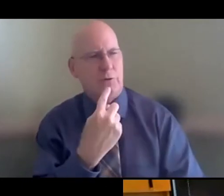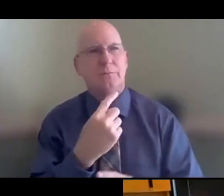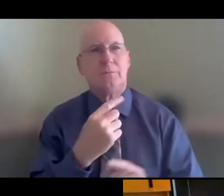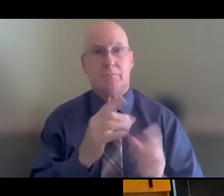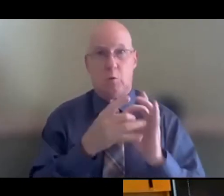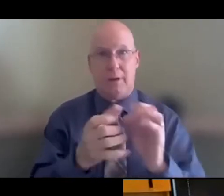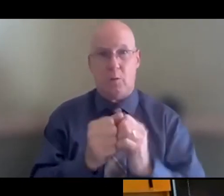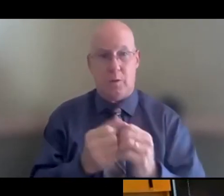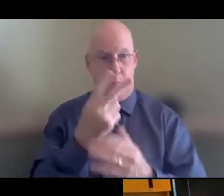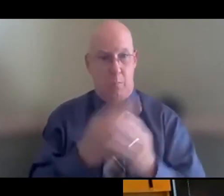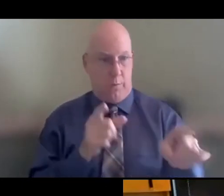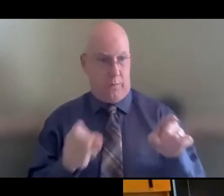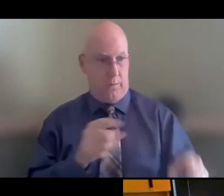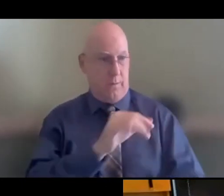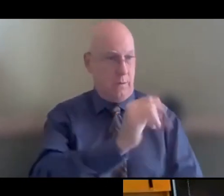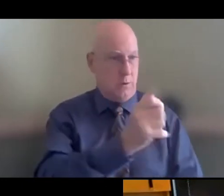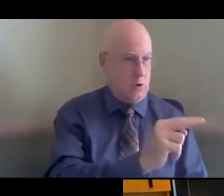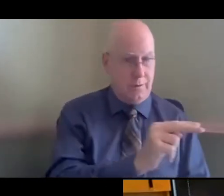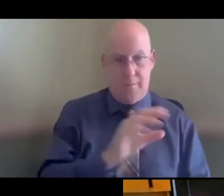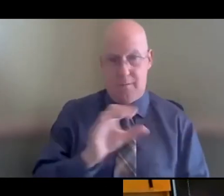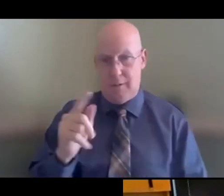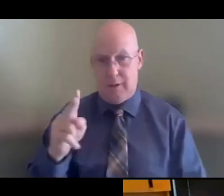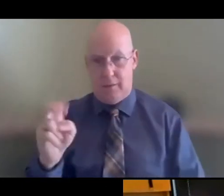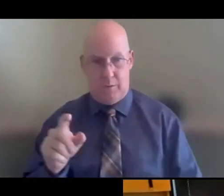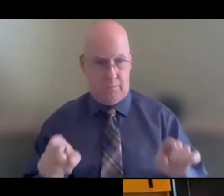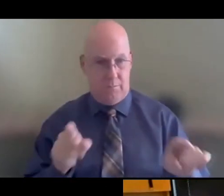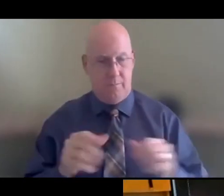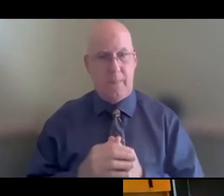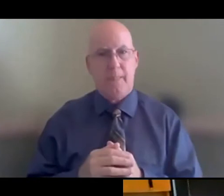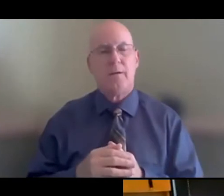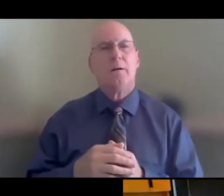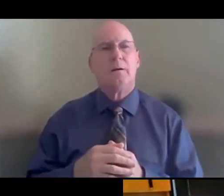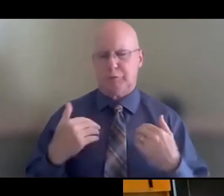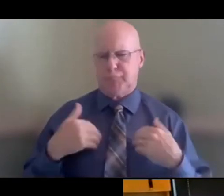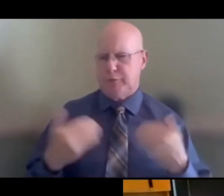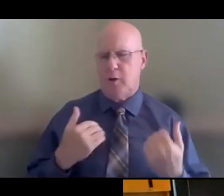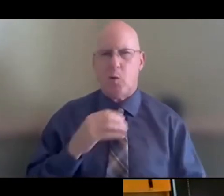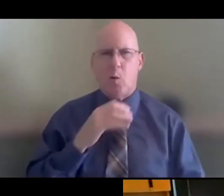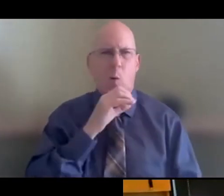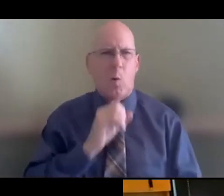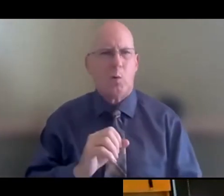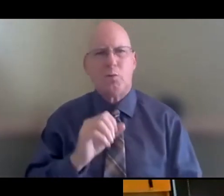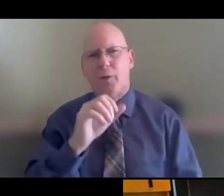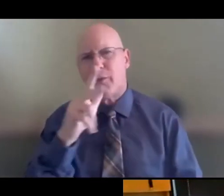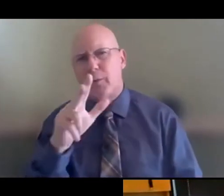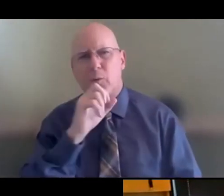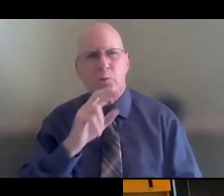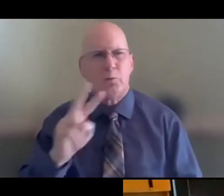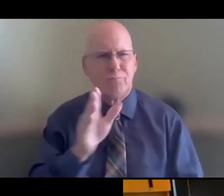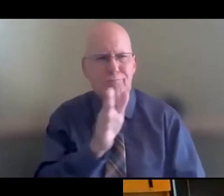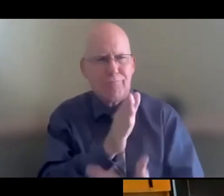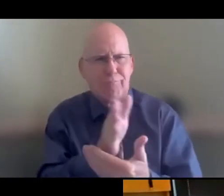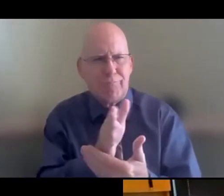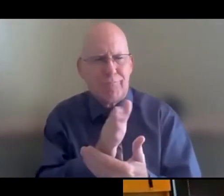Jen, and Katherine. For a toddler age or a younger age beneficiary, what